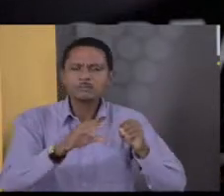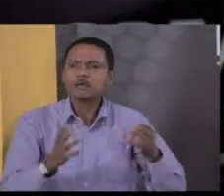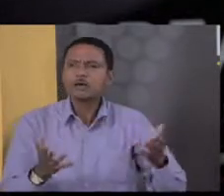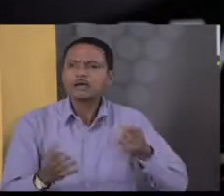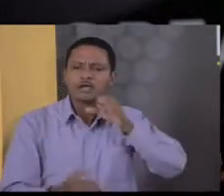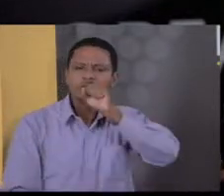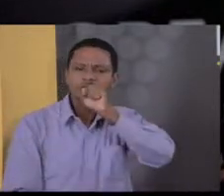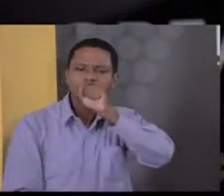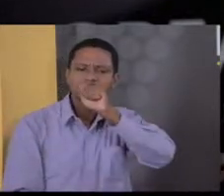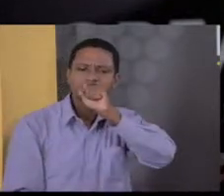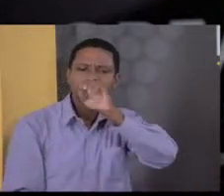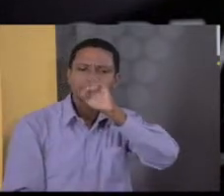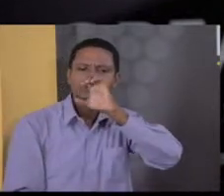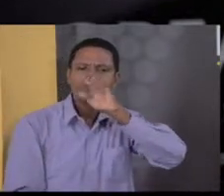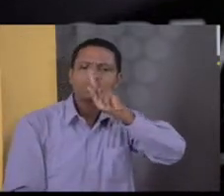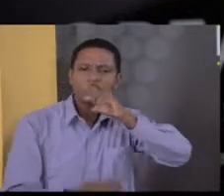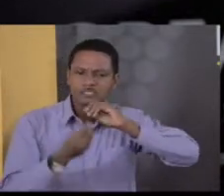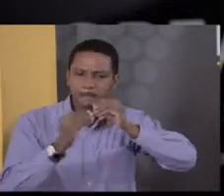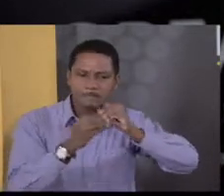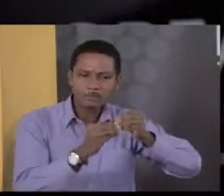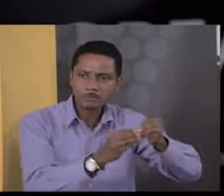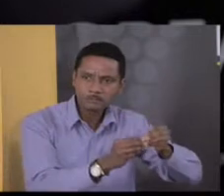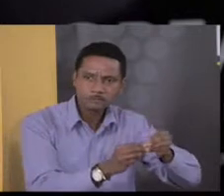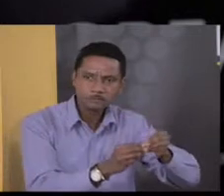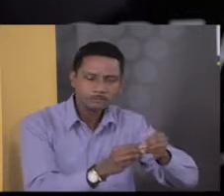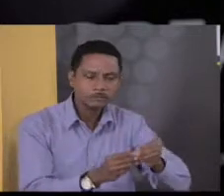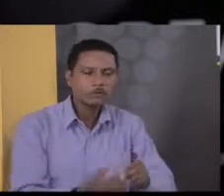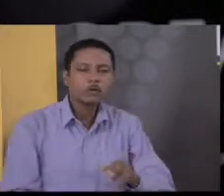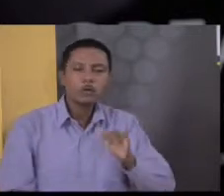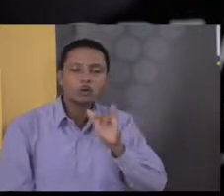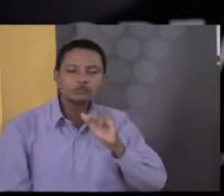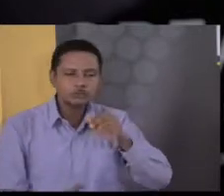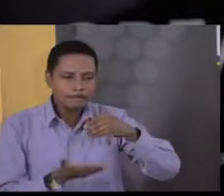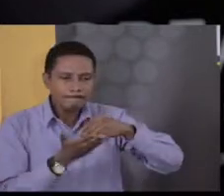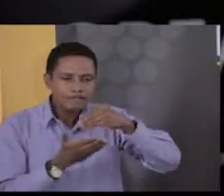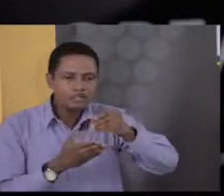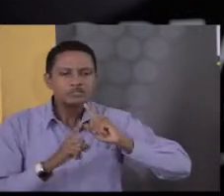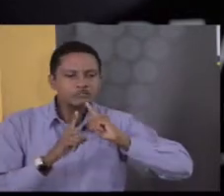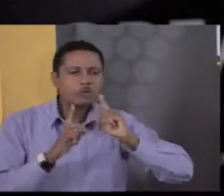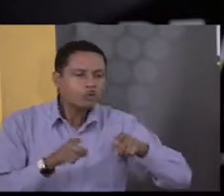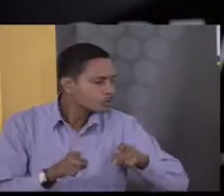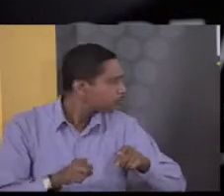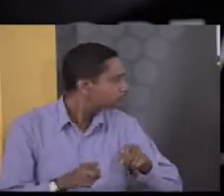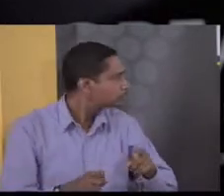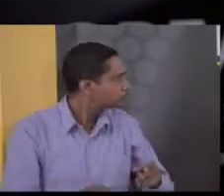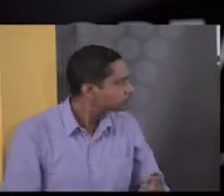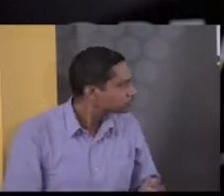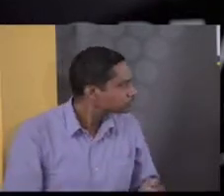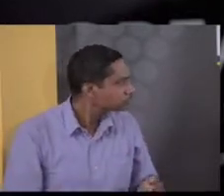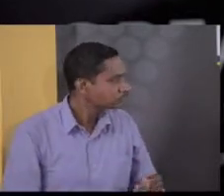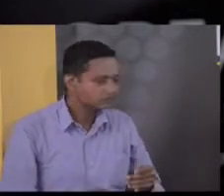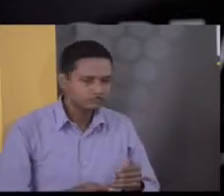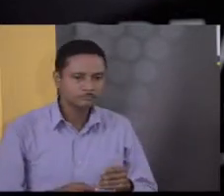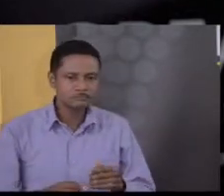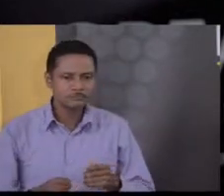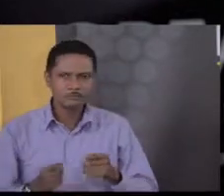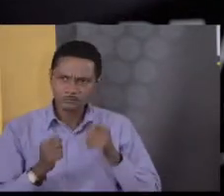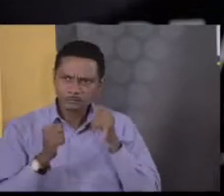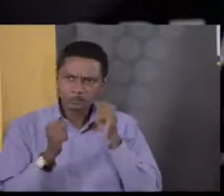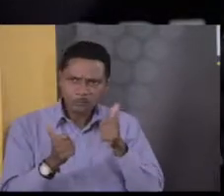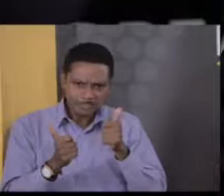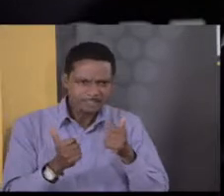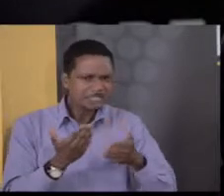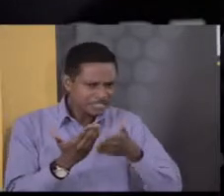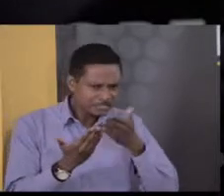everything. I mean, you know, I think for designers who are sitting here, I think you can feel a bit relieved that